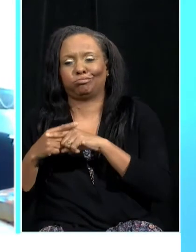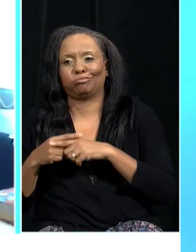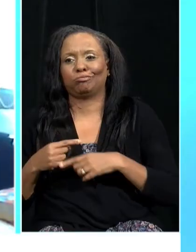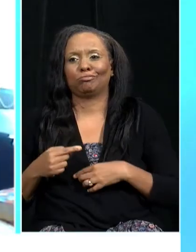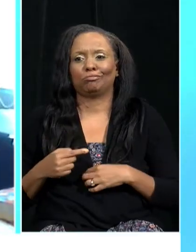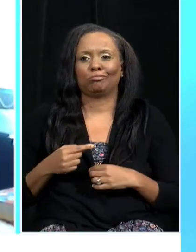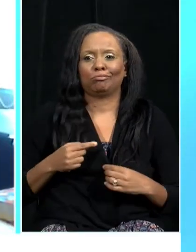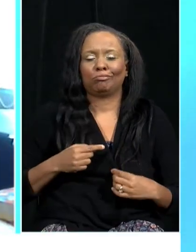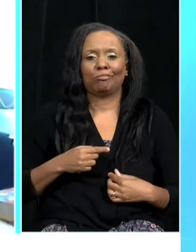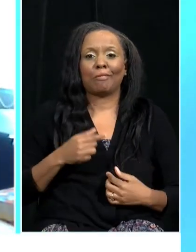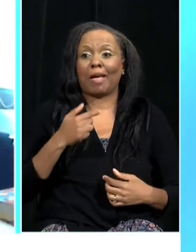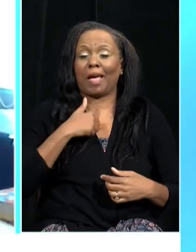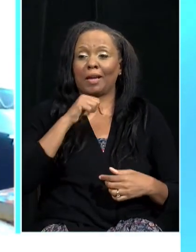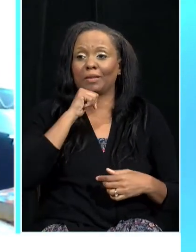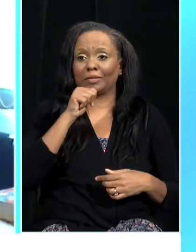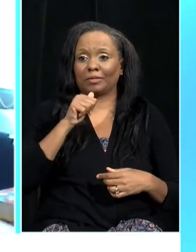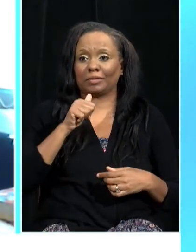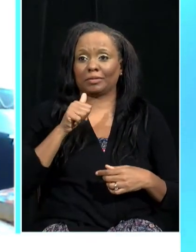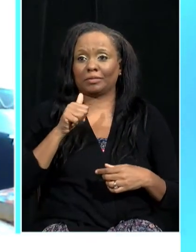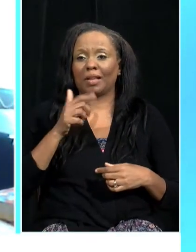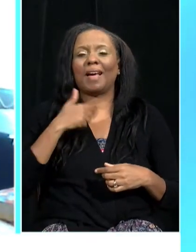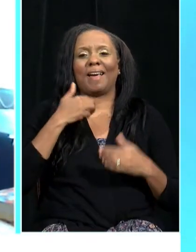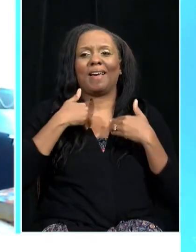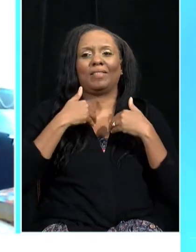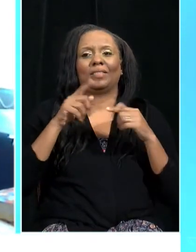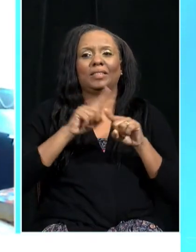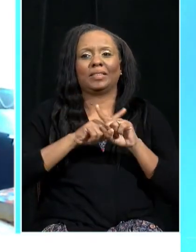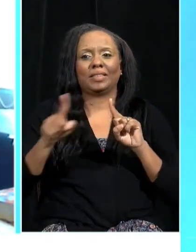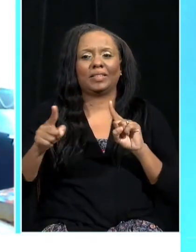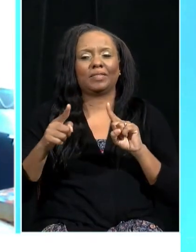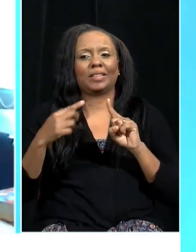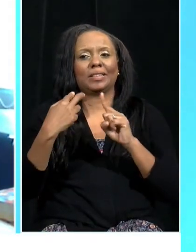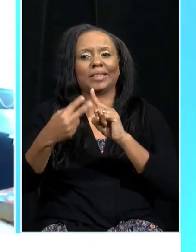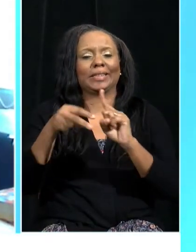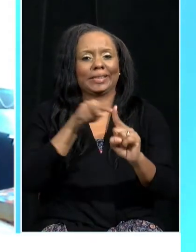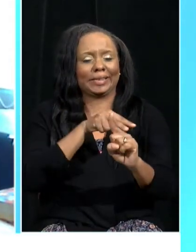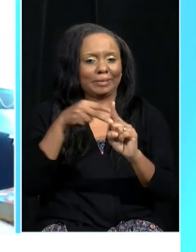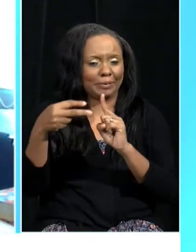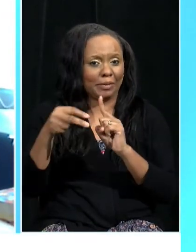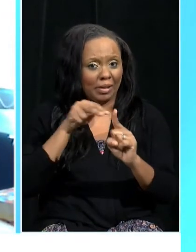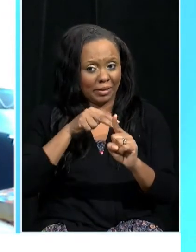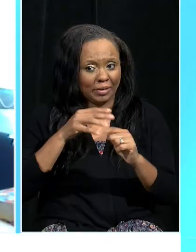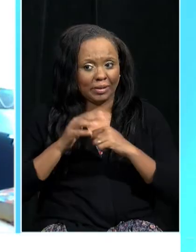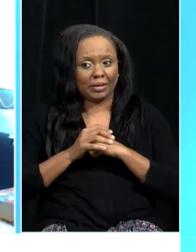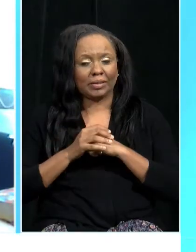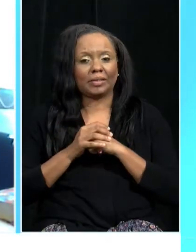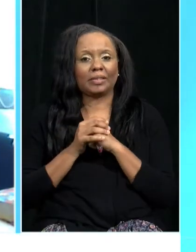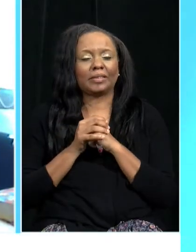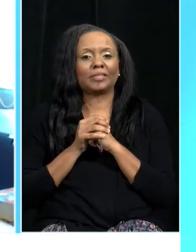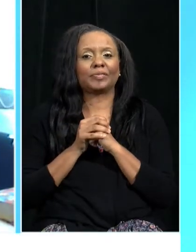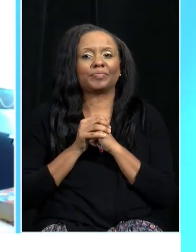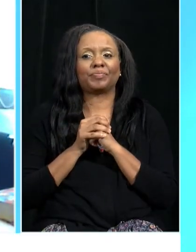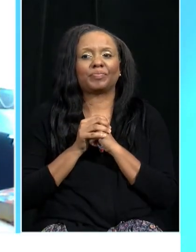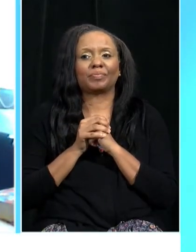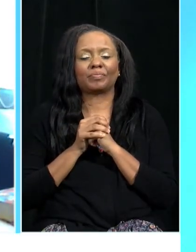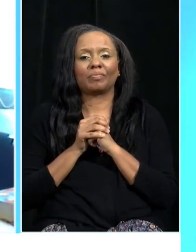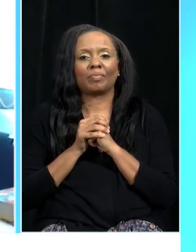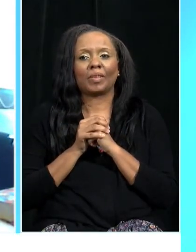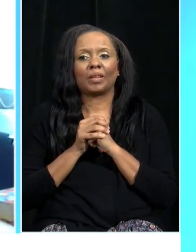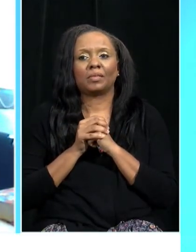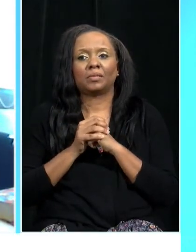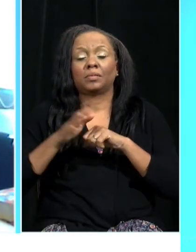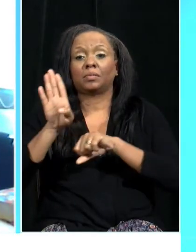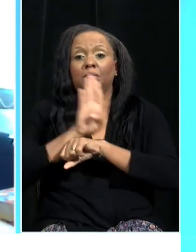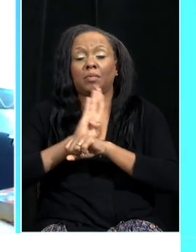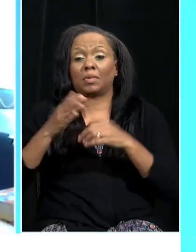same discipline as so I have different disciplinary lens when I look at this. Um, Barbados has a different